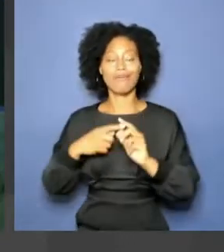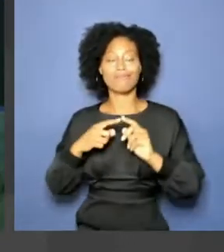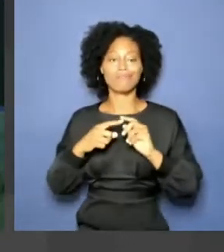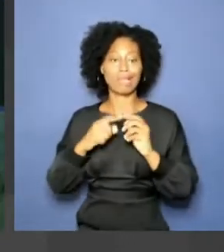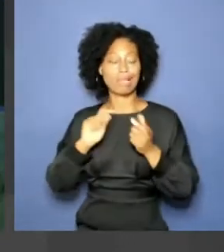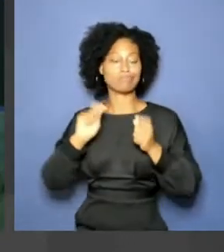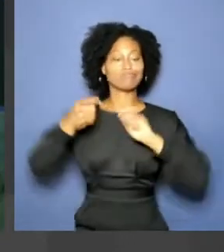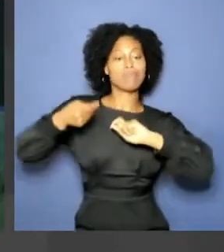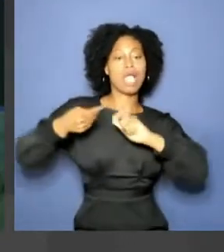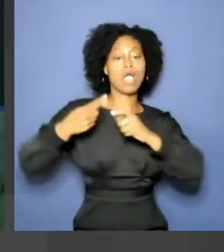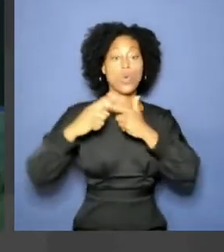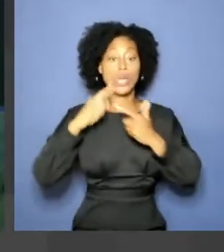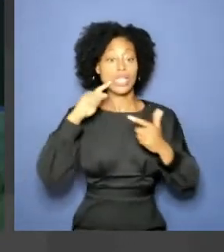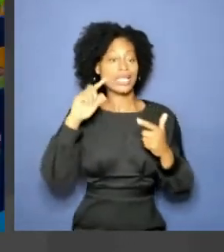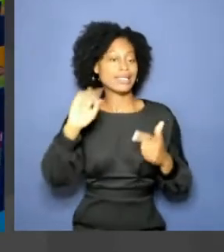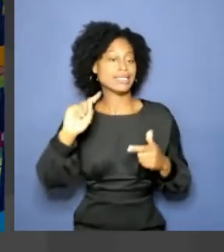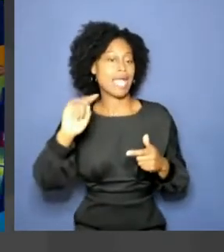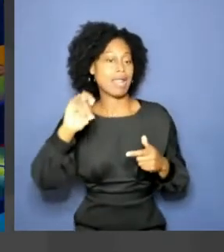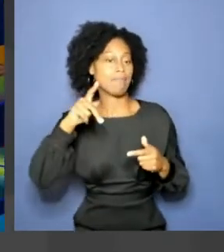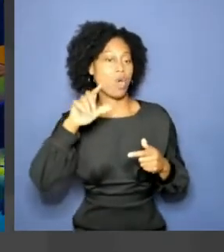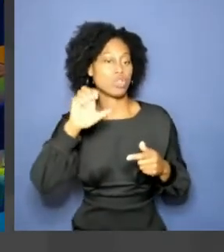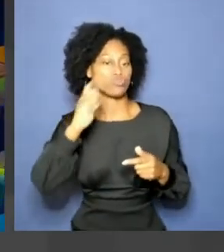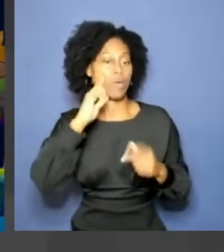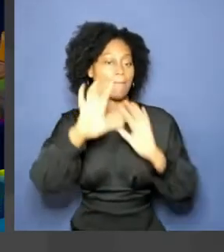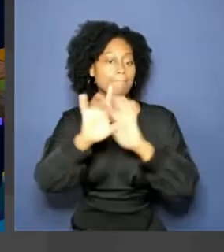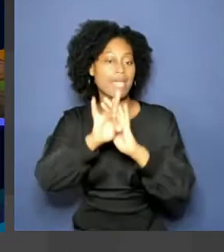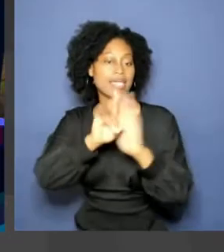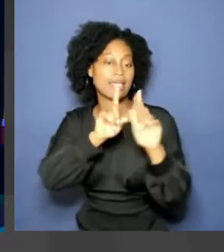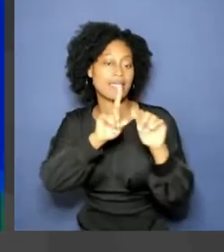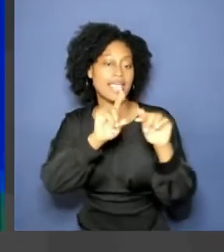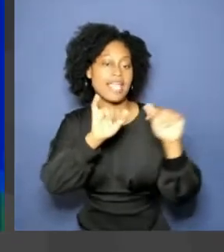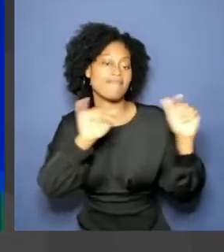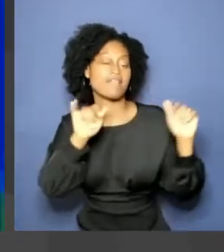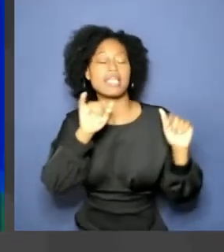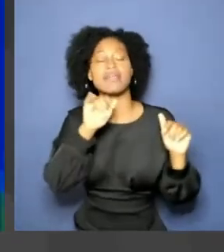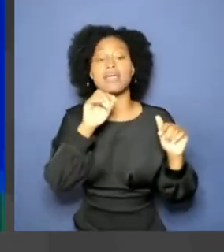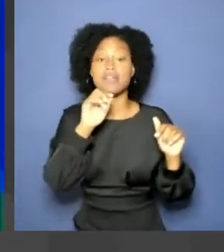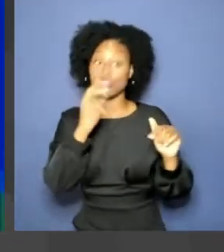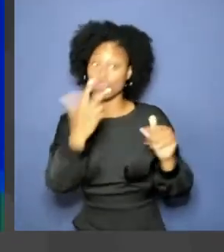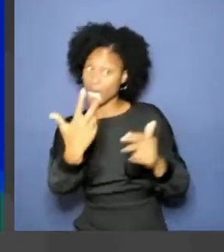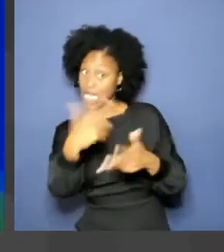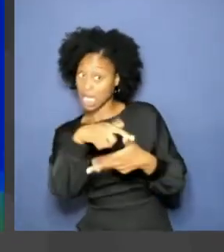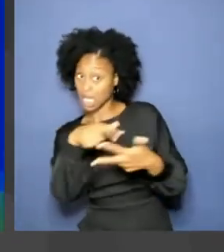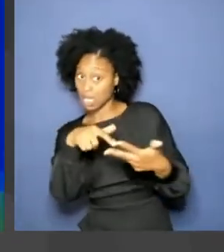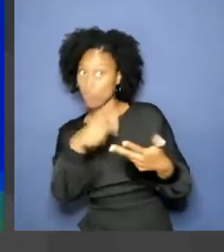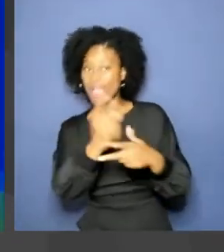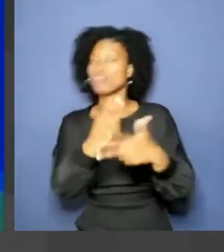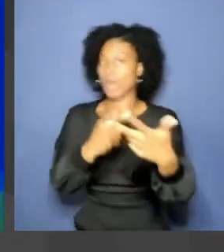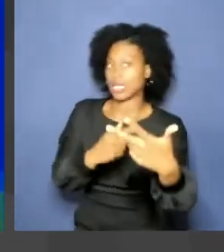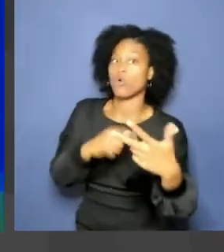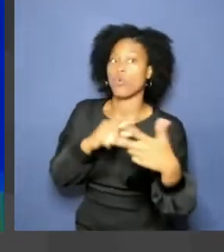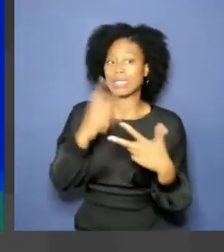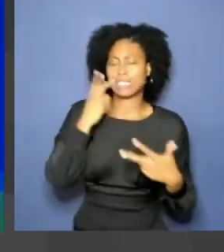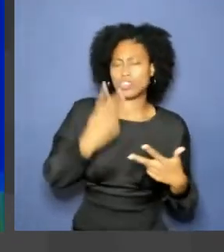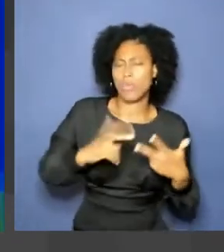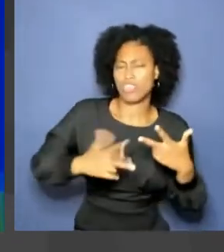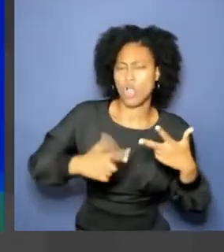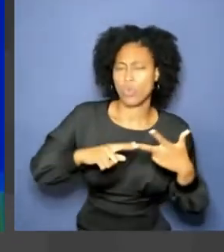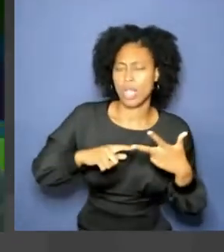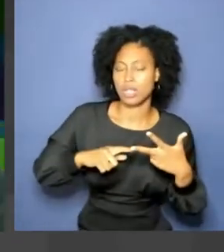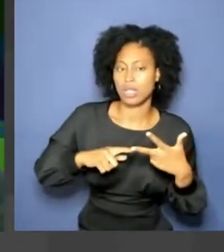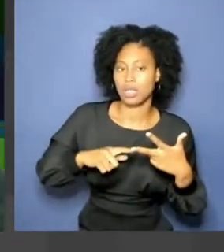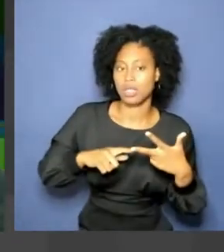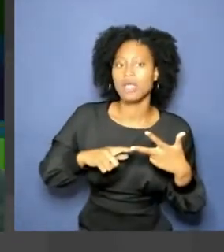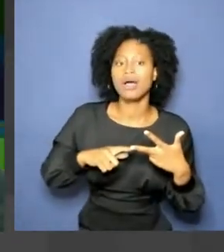instead, depending on the temperature. That's so cool. And there are 3 variants. Yes, it's going to be 3 variants. Okay, so we've seen 2. What's the third one? The third one